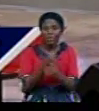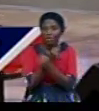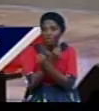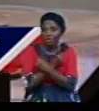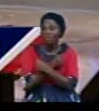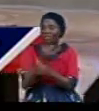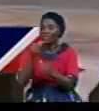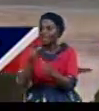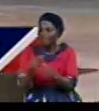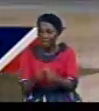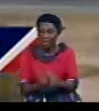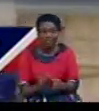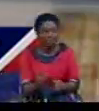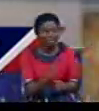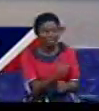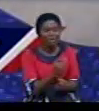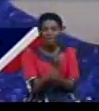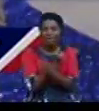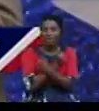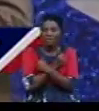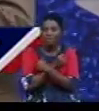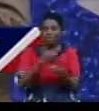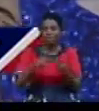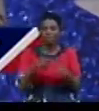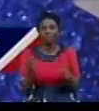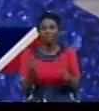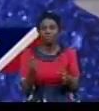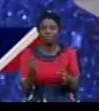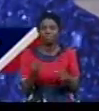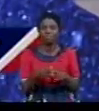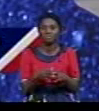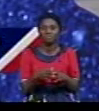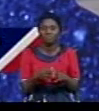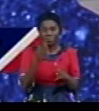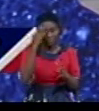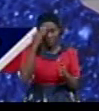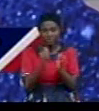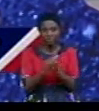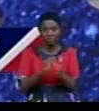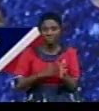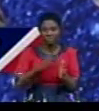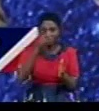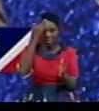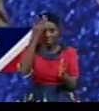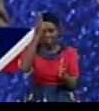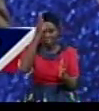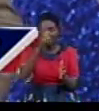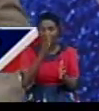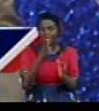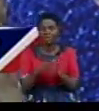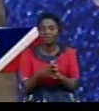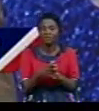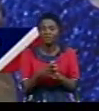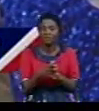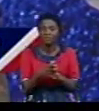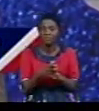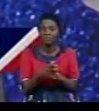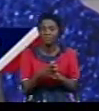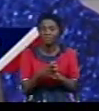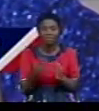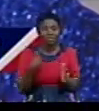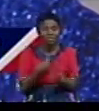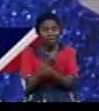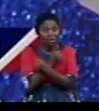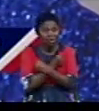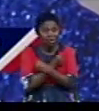much we know that our parents will love them they meet prosecutors we love